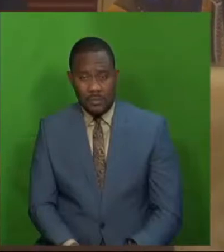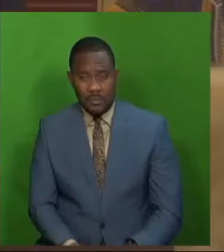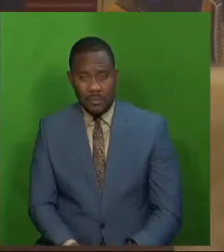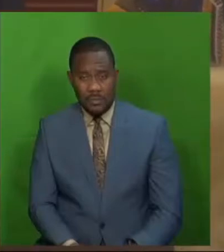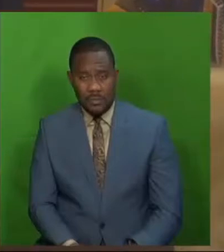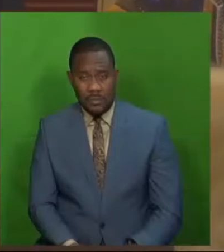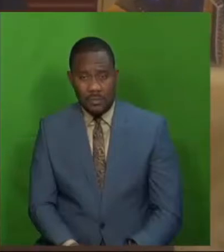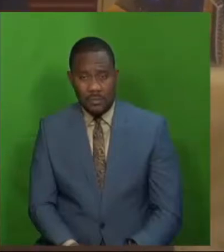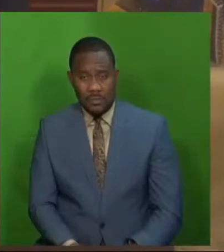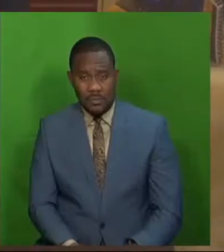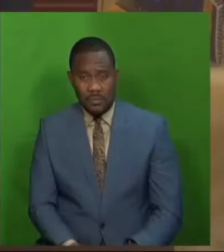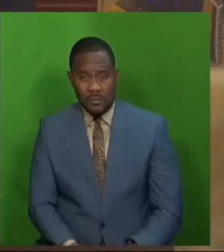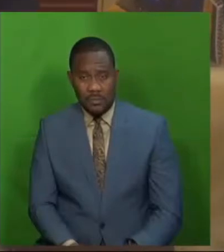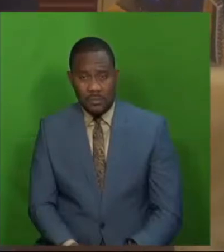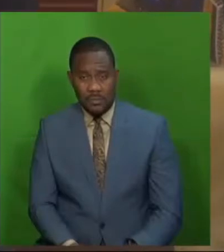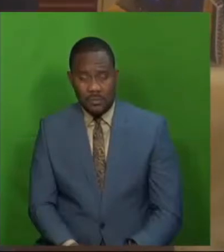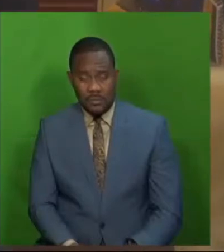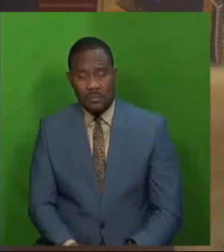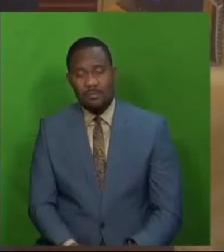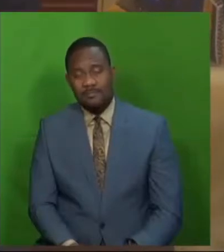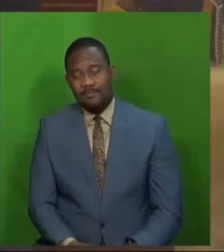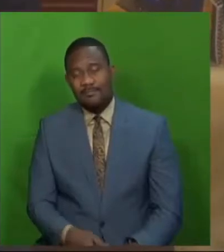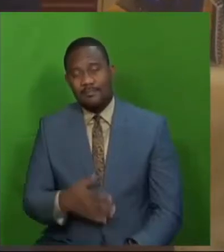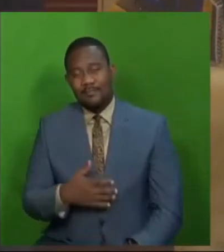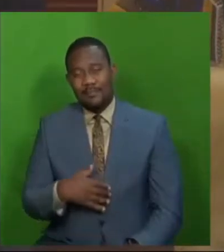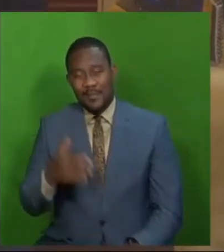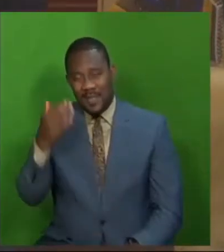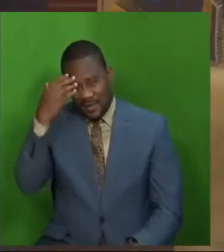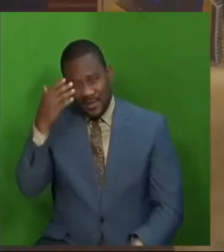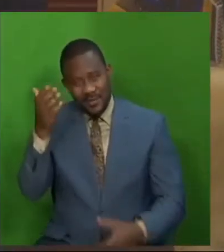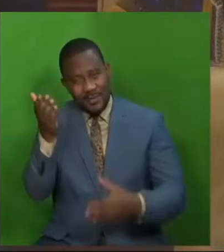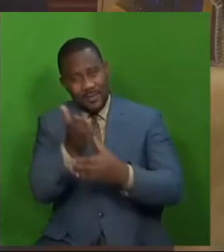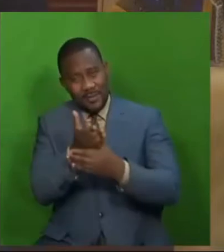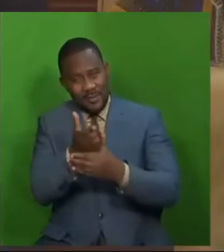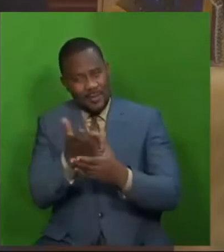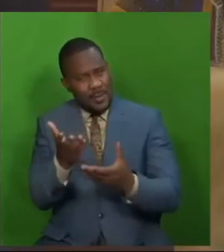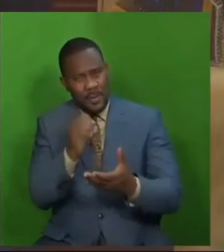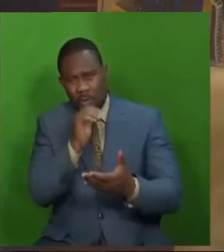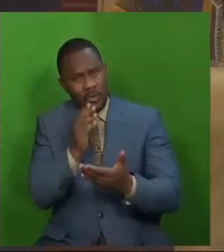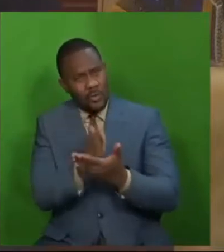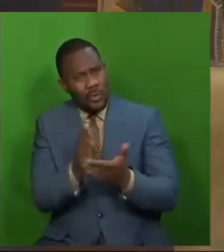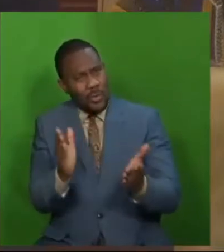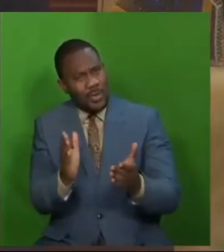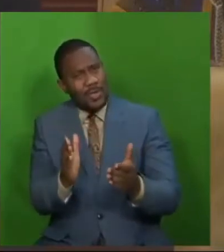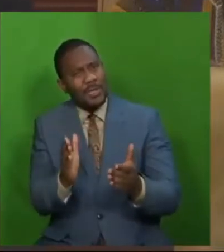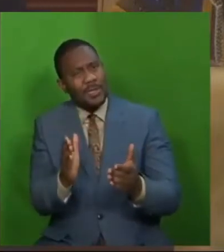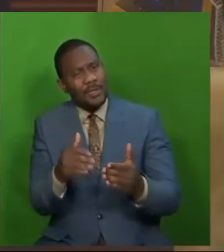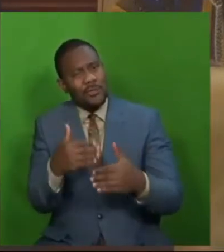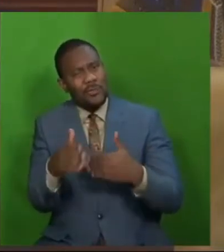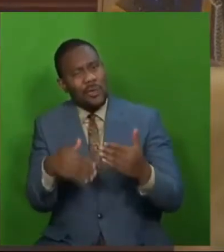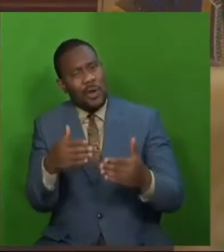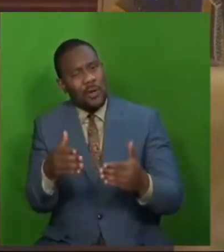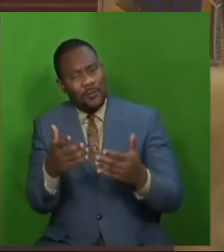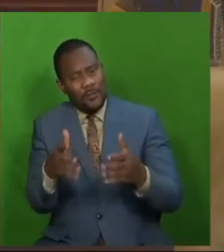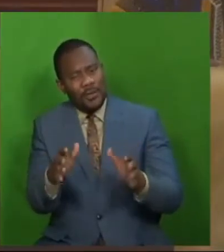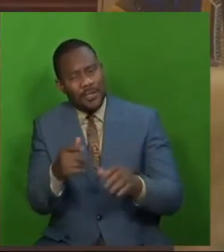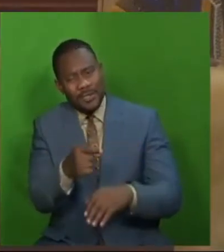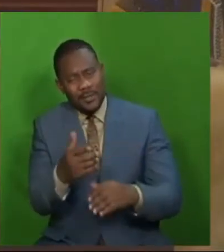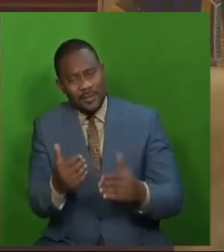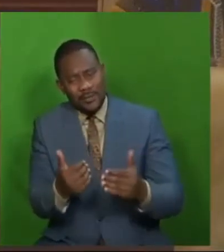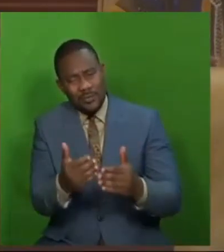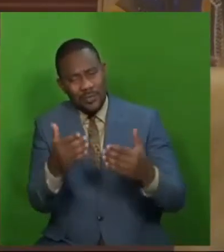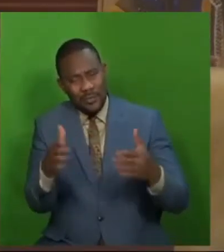I'm taking note of the interruption. I said, I haven't stopped him. I said he should be concluding.